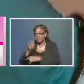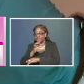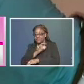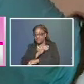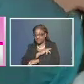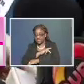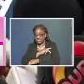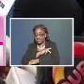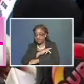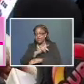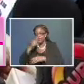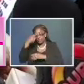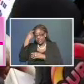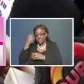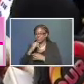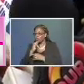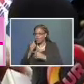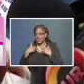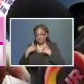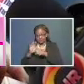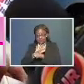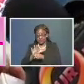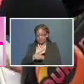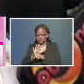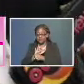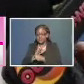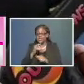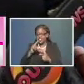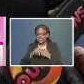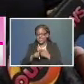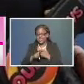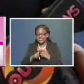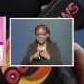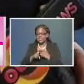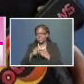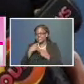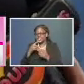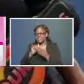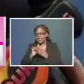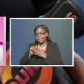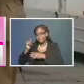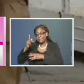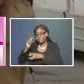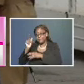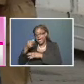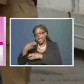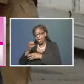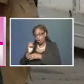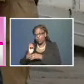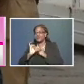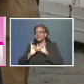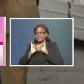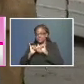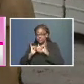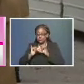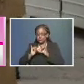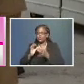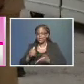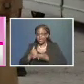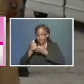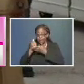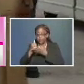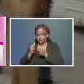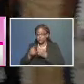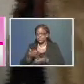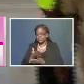vaccine, as supplies were then limited. Boyson noted that PAHO will continue assisting the country with supplies through the